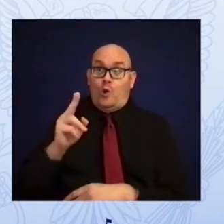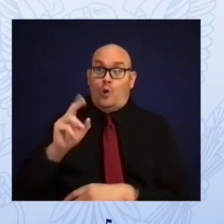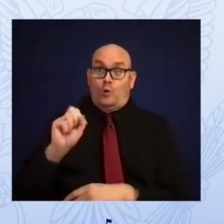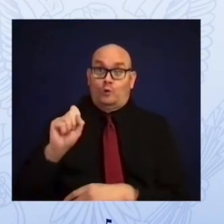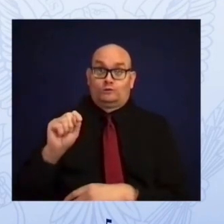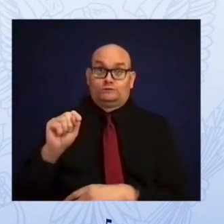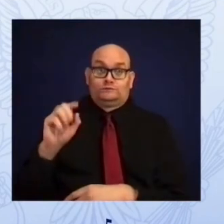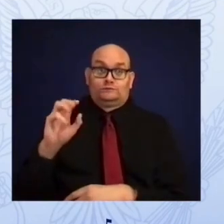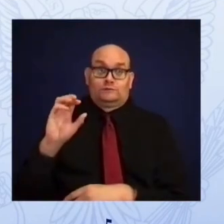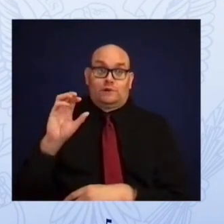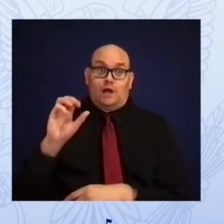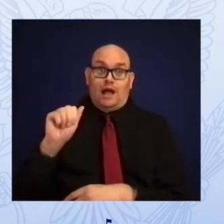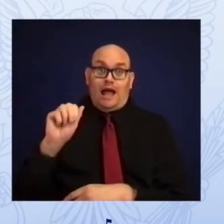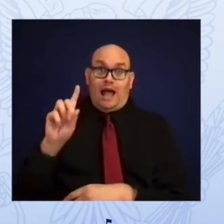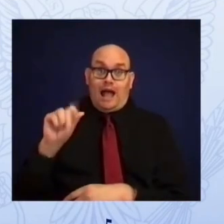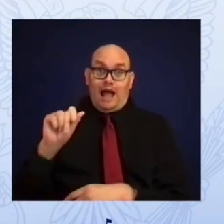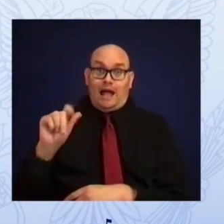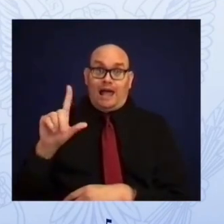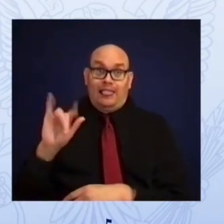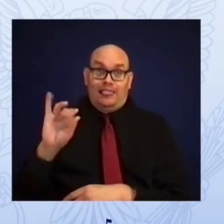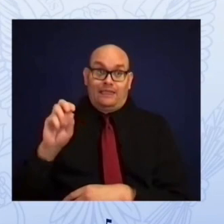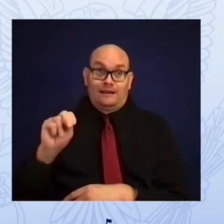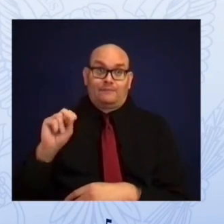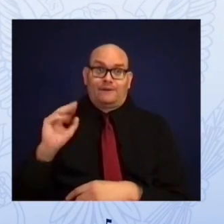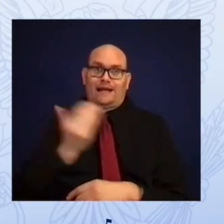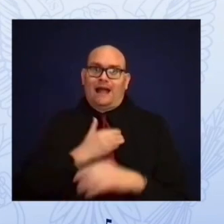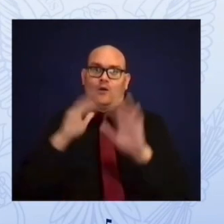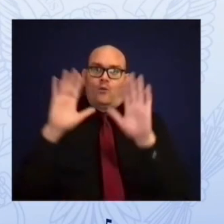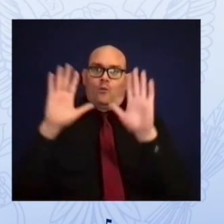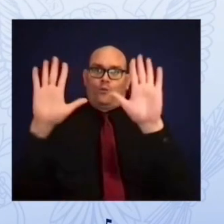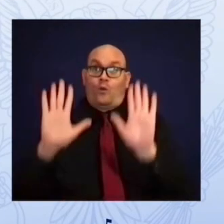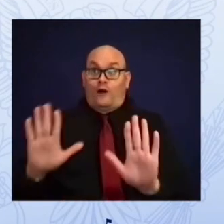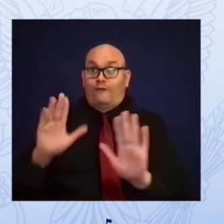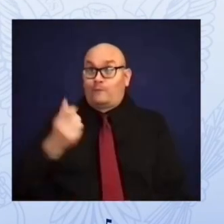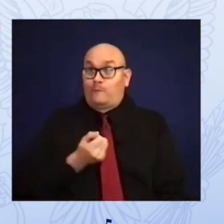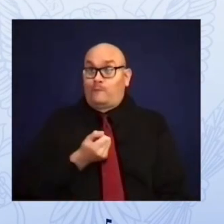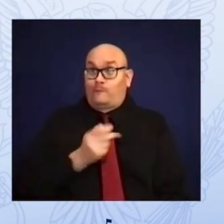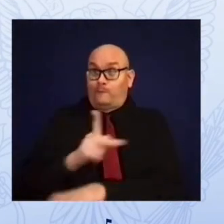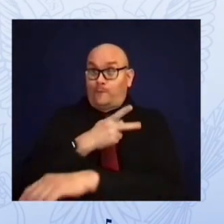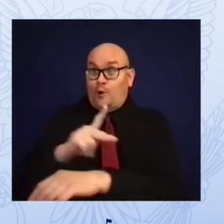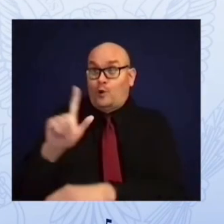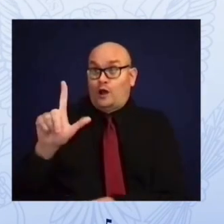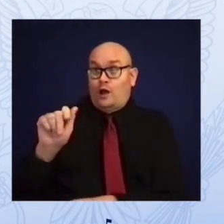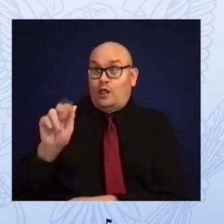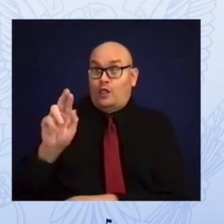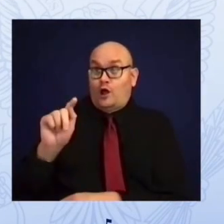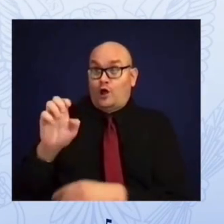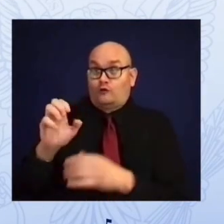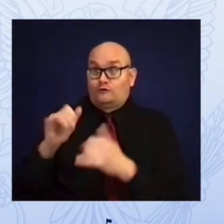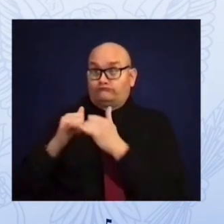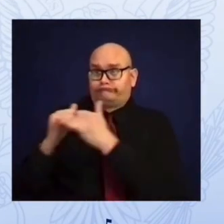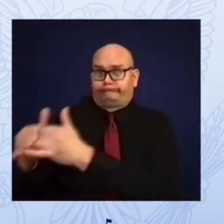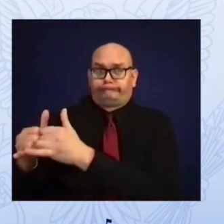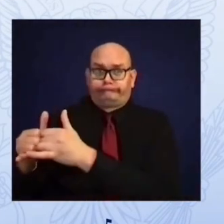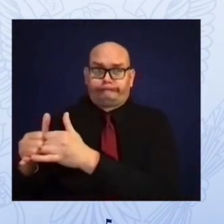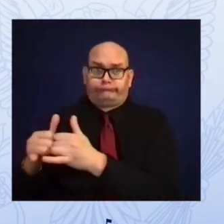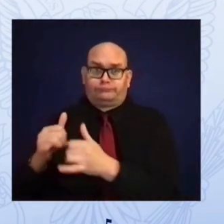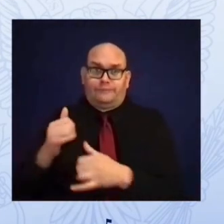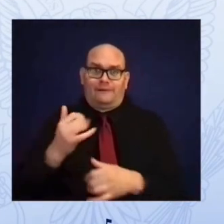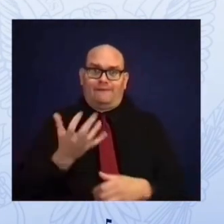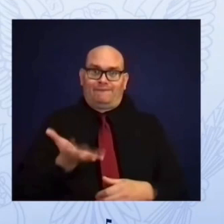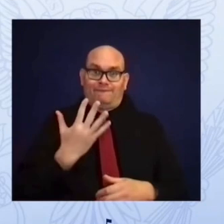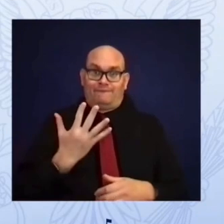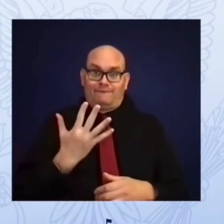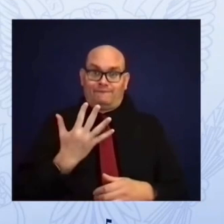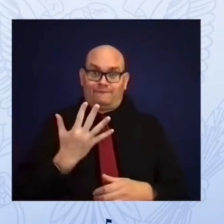most beautiful words we heard that day were those of Dr. Biden herself, who came to us directly from teaching her community college